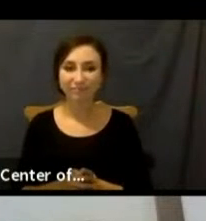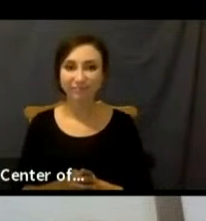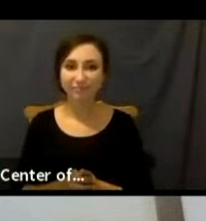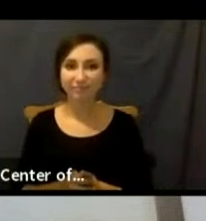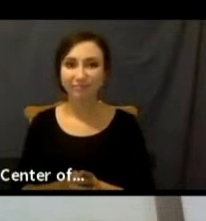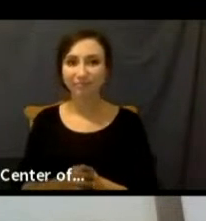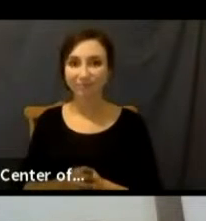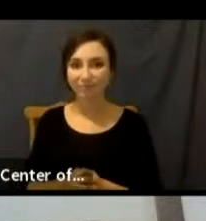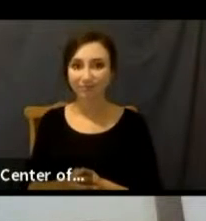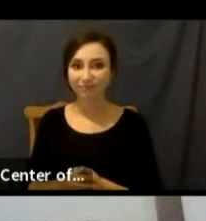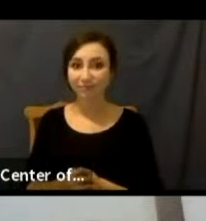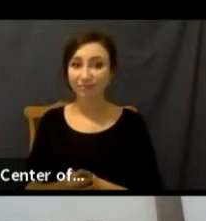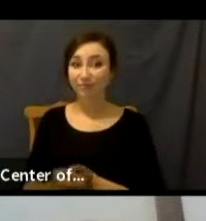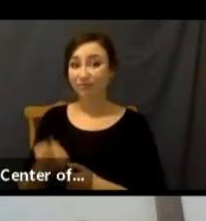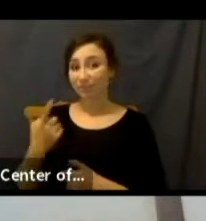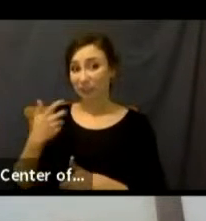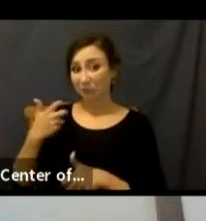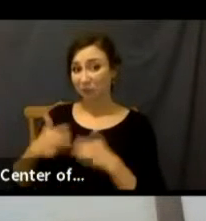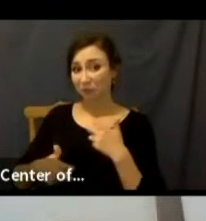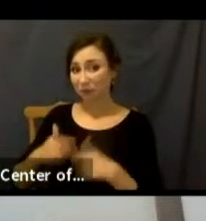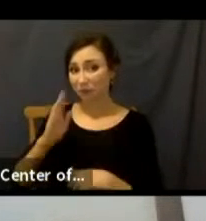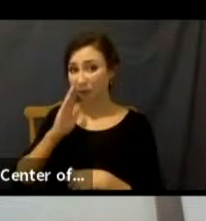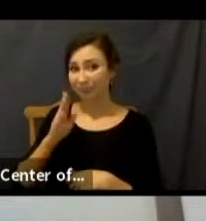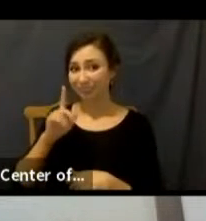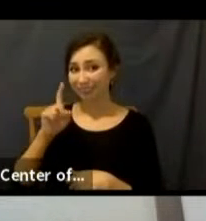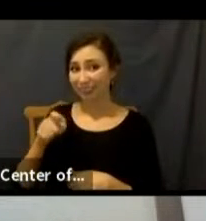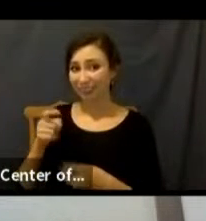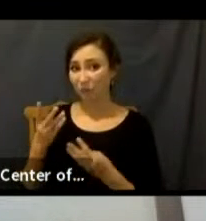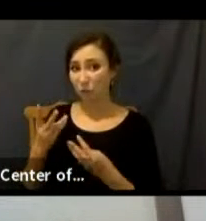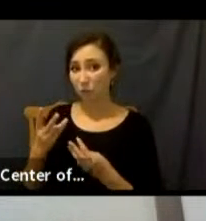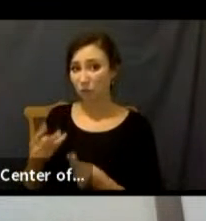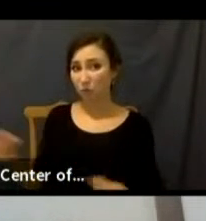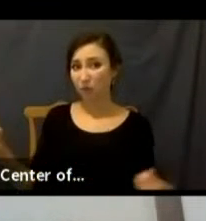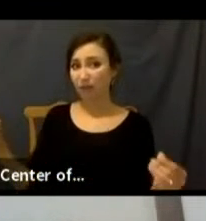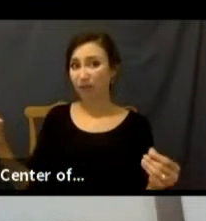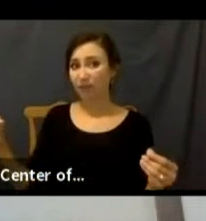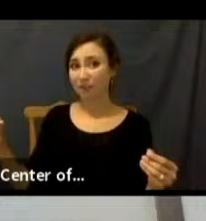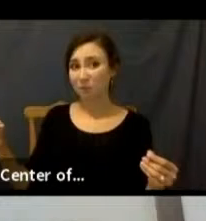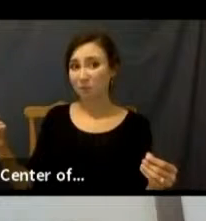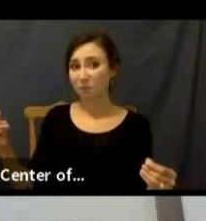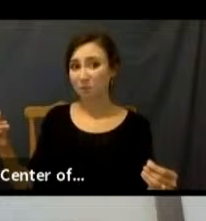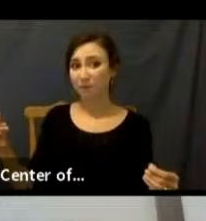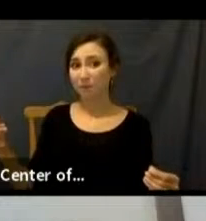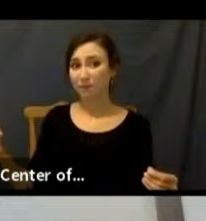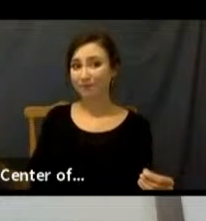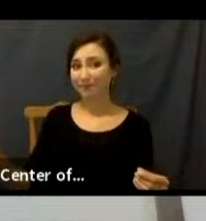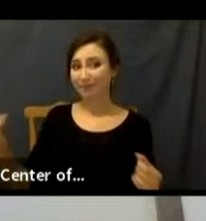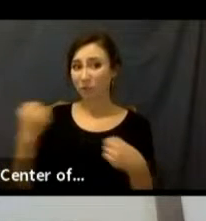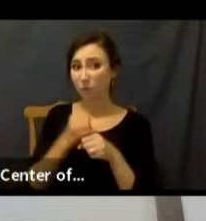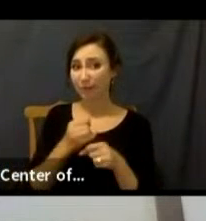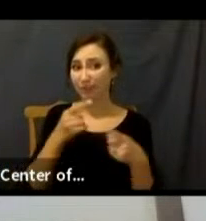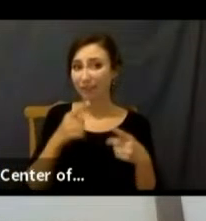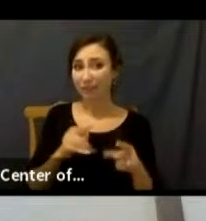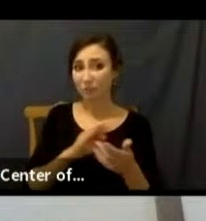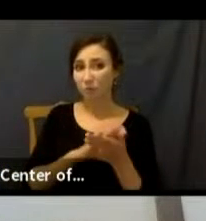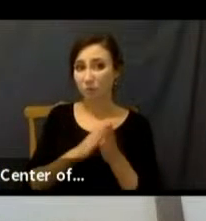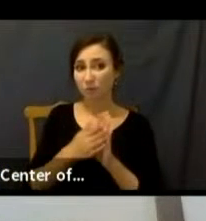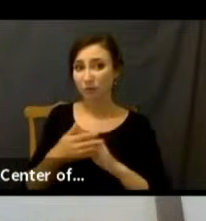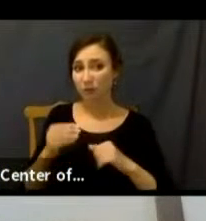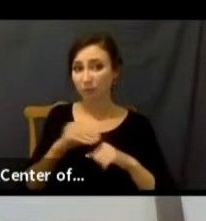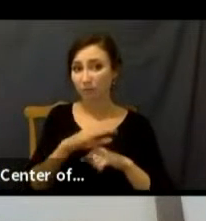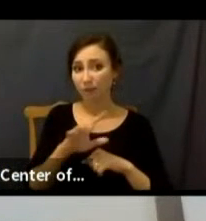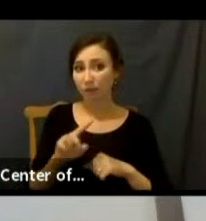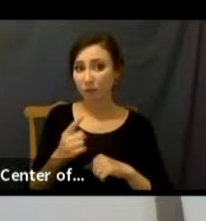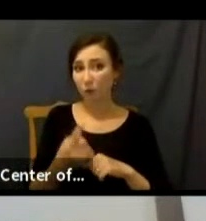One thing the problem would be is they have to disband us to make this happen where we would be advisory only.